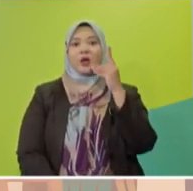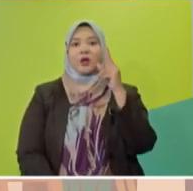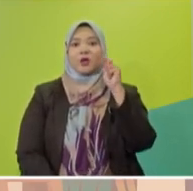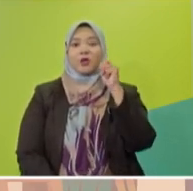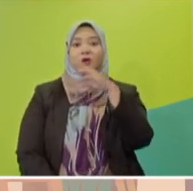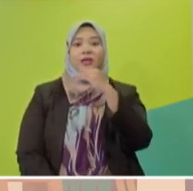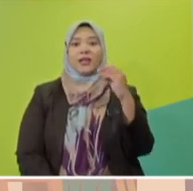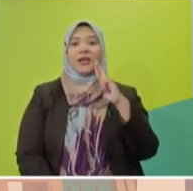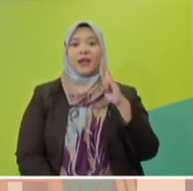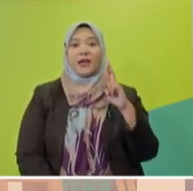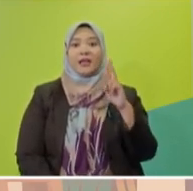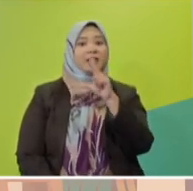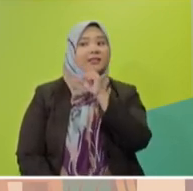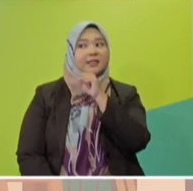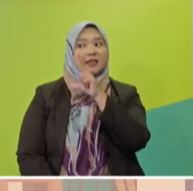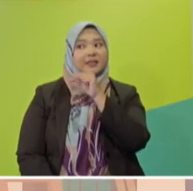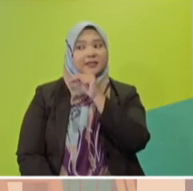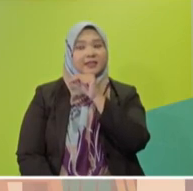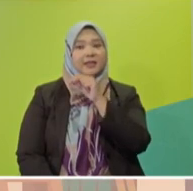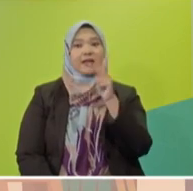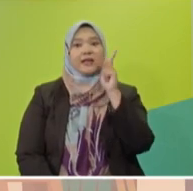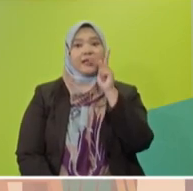Donnie and her duck, right?